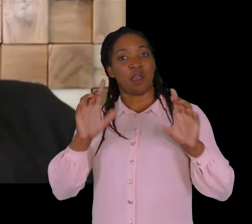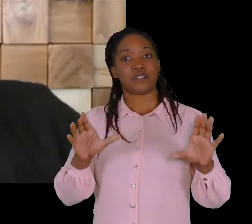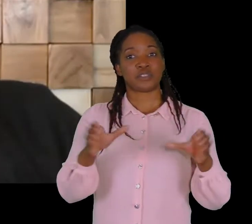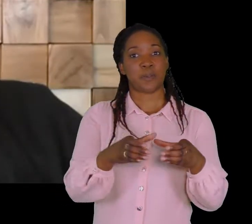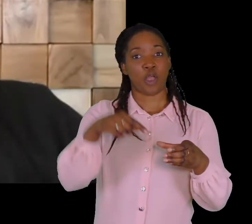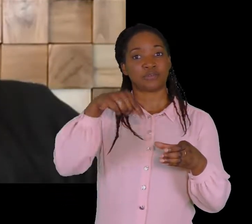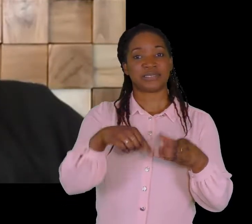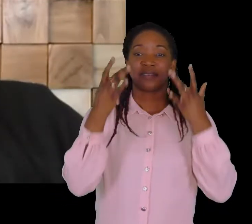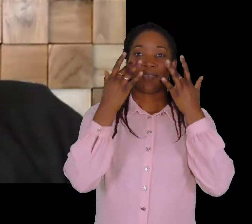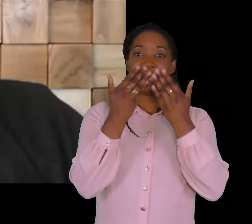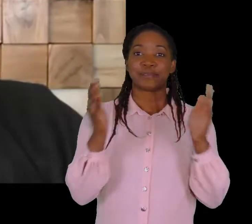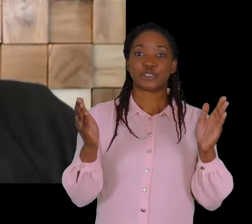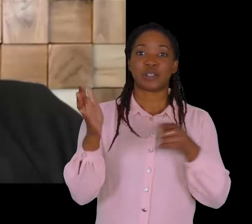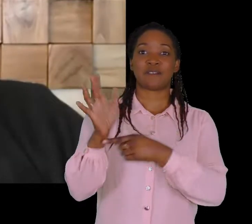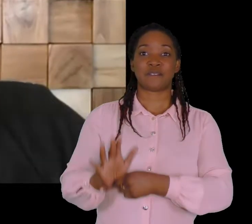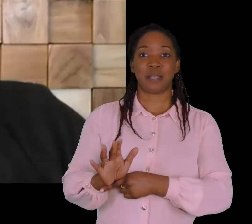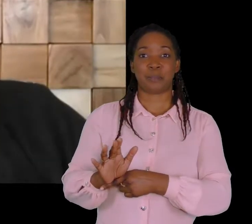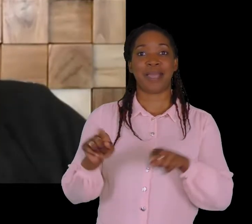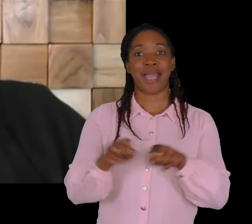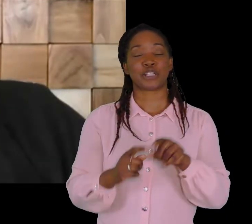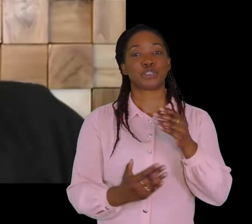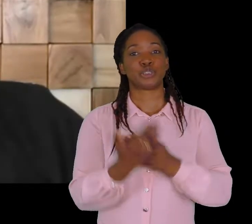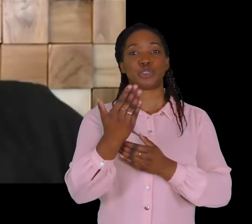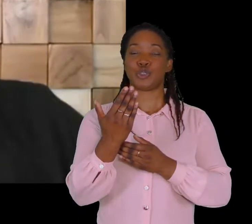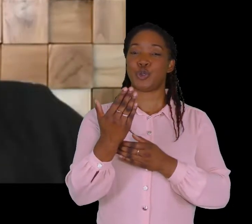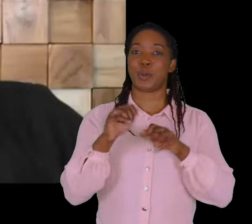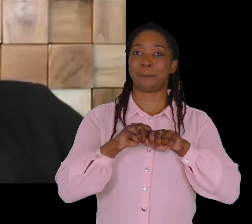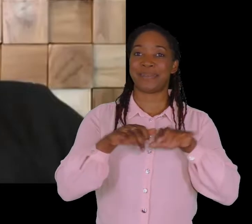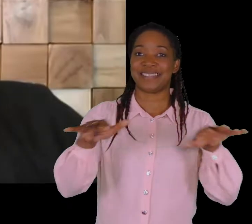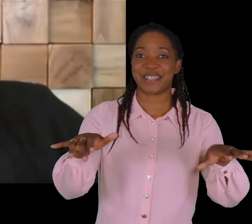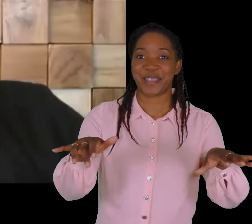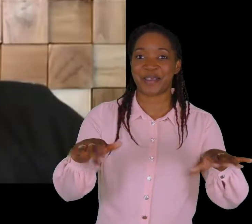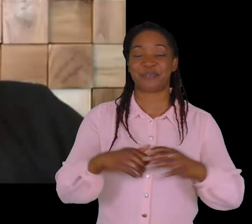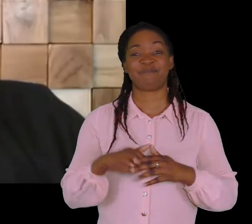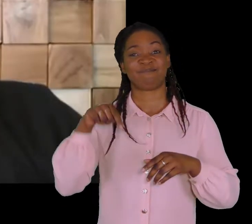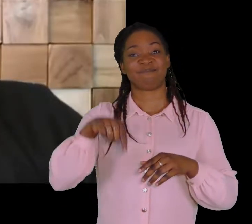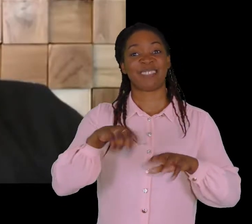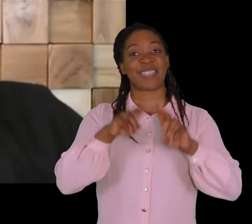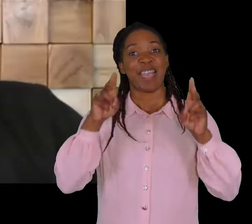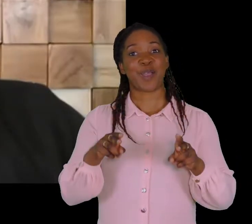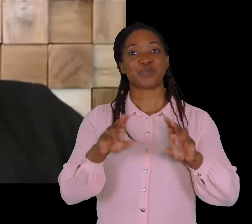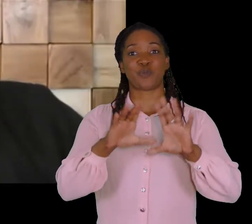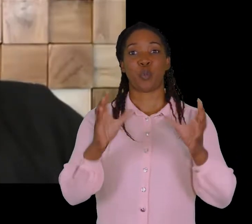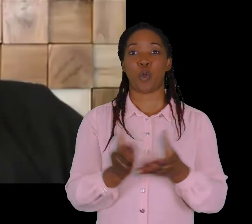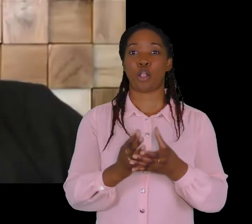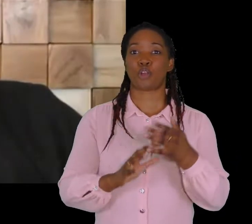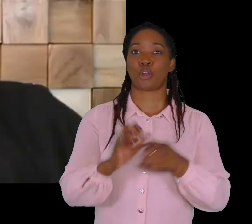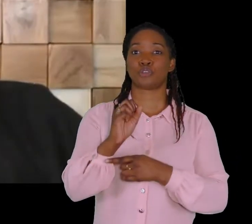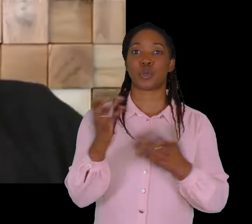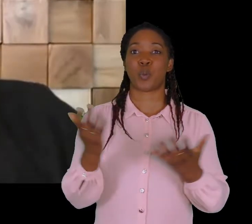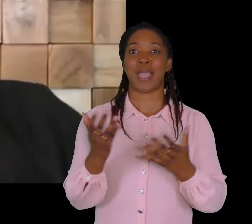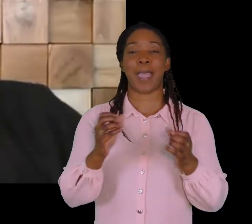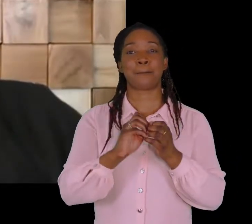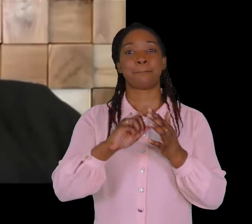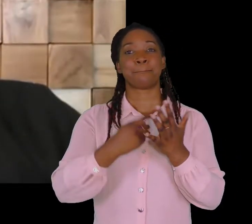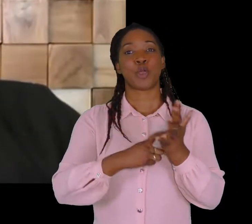course he was the head of Department of Exhibitions, Film, and New Media at the Haus der Kultur und der Welt, the House of World Cultures